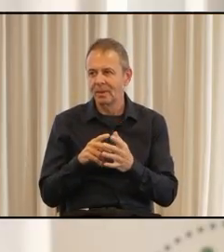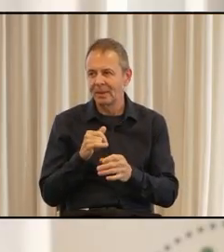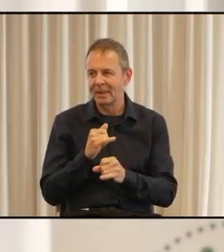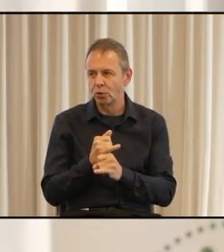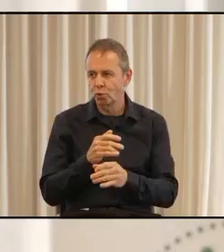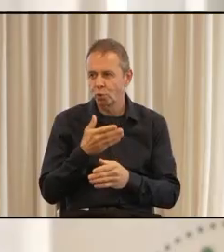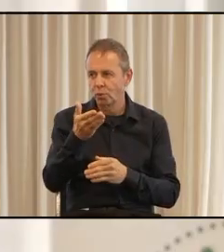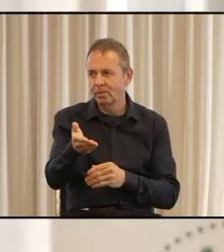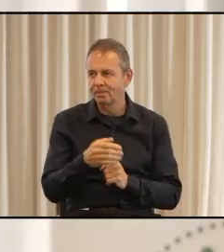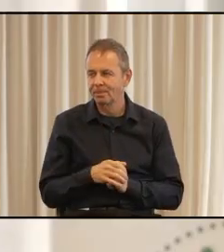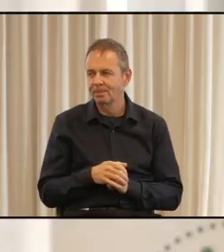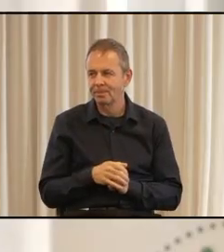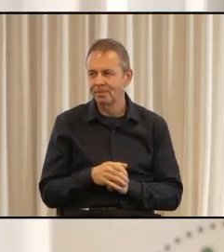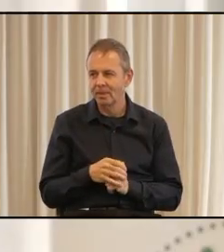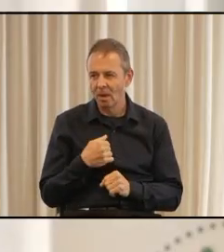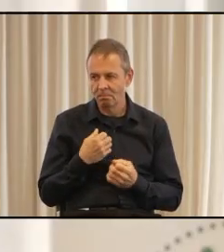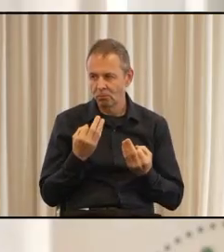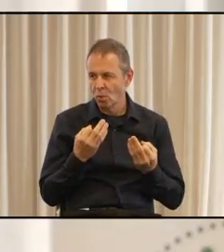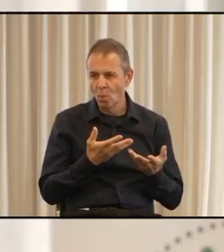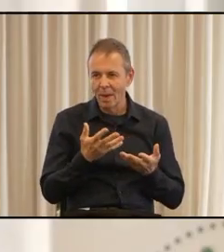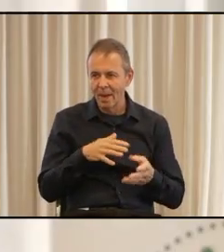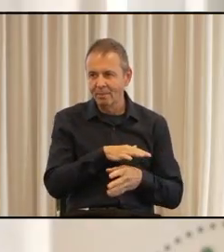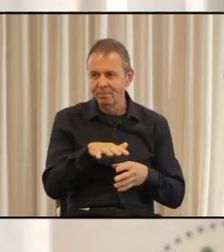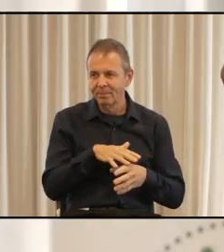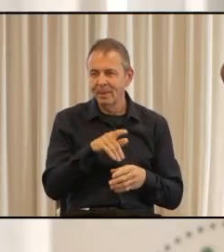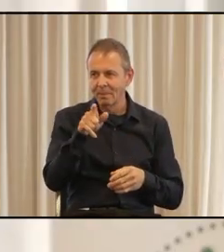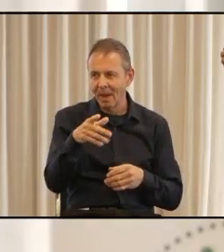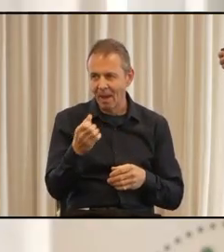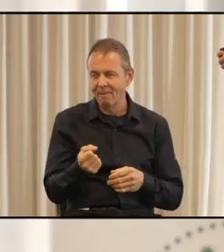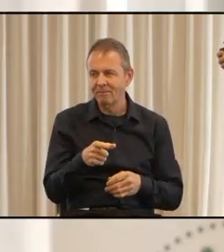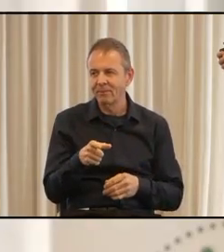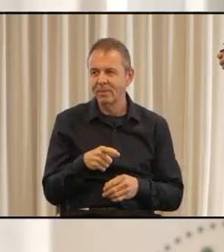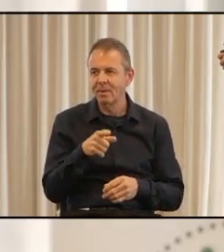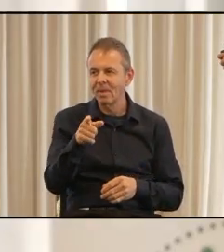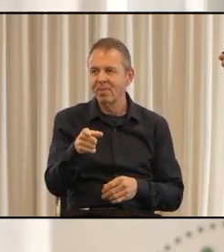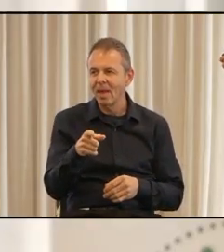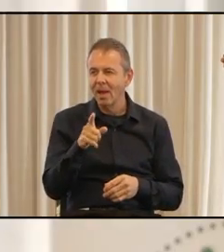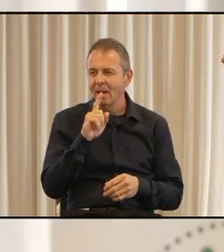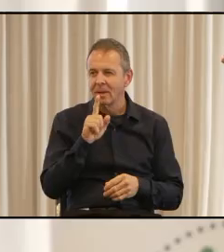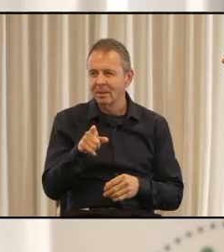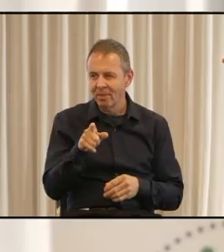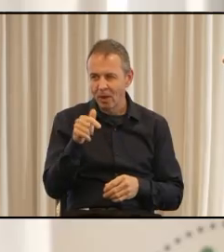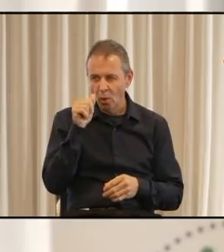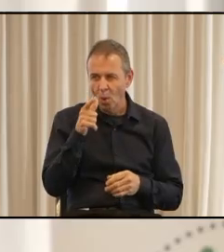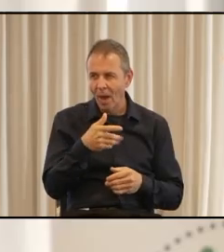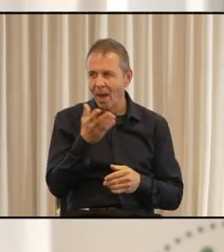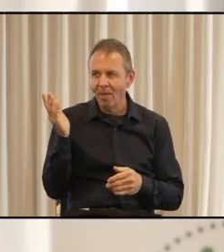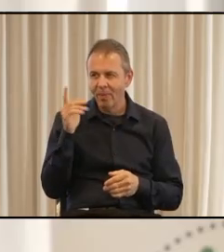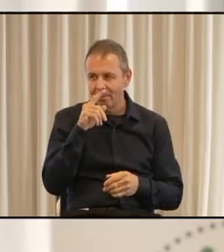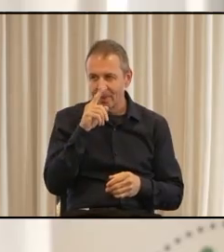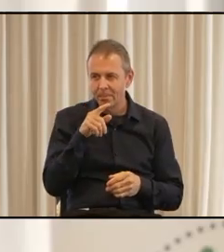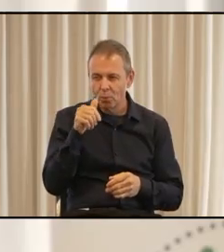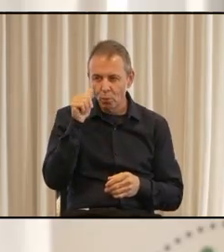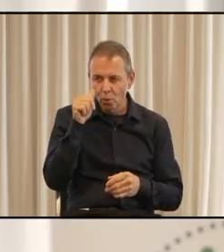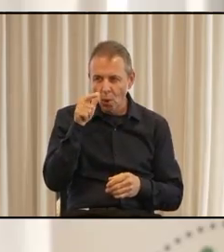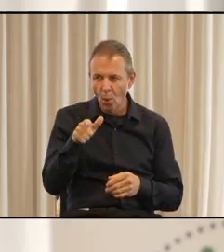the institution did. They also helped introduce him to other members, people who had expressed interest in anime at the library that